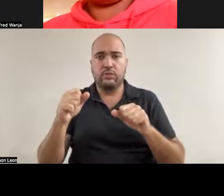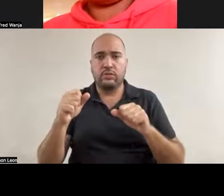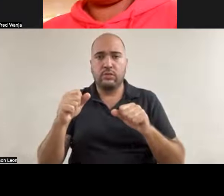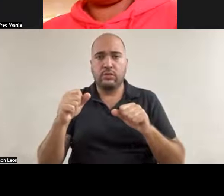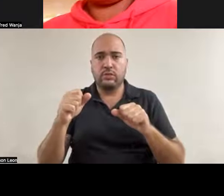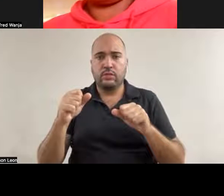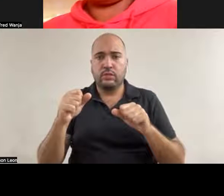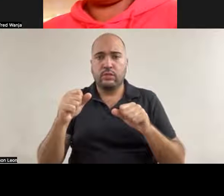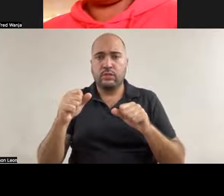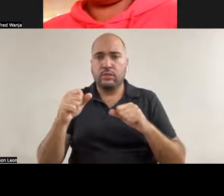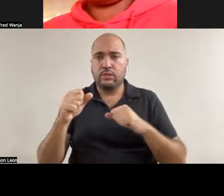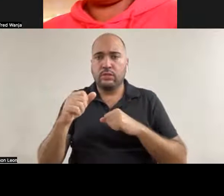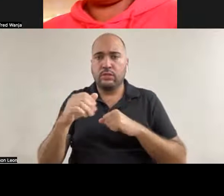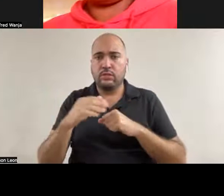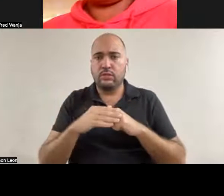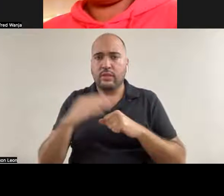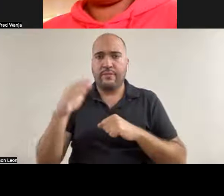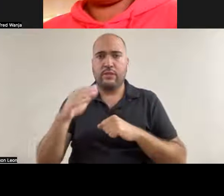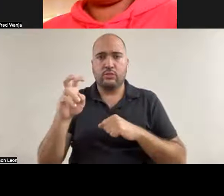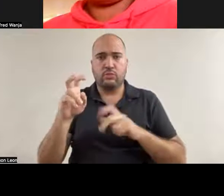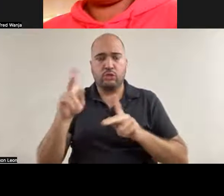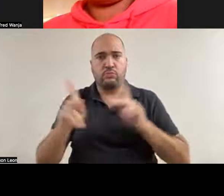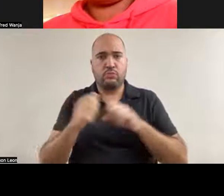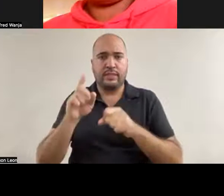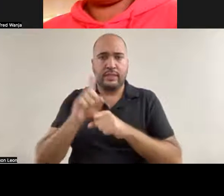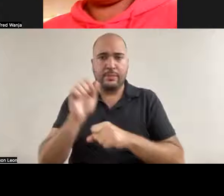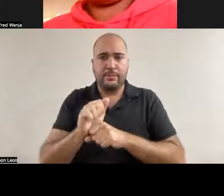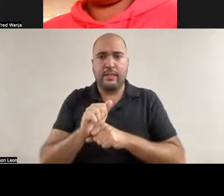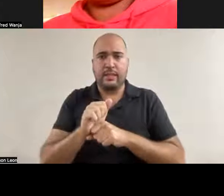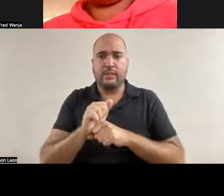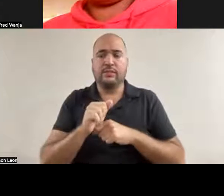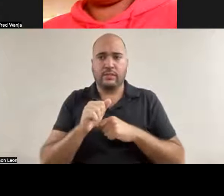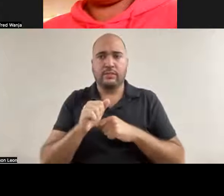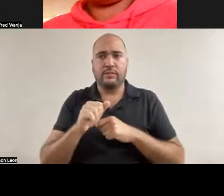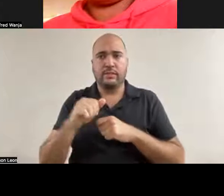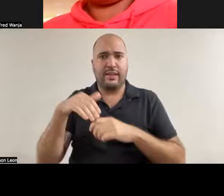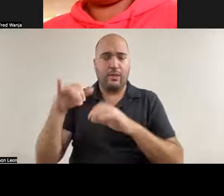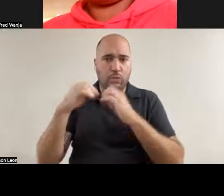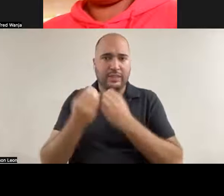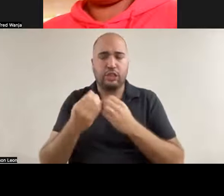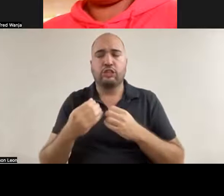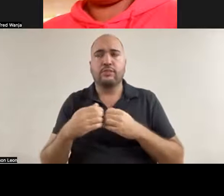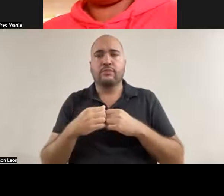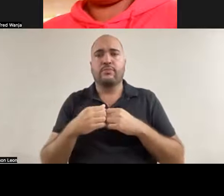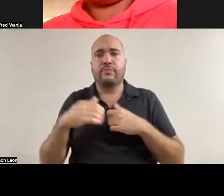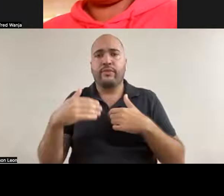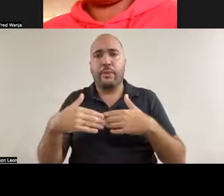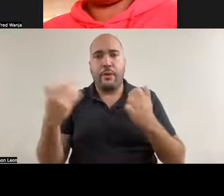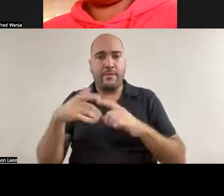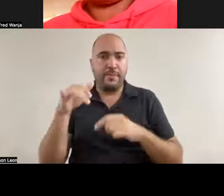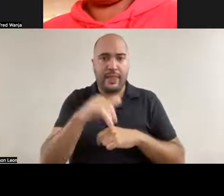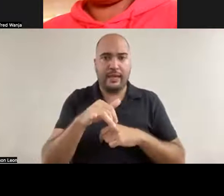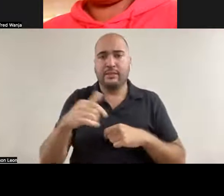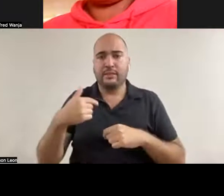at least 200 persons with disability to work in the public administration. And apart from that, I